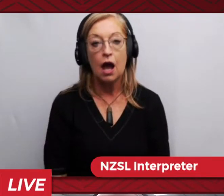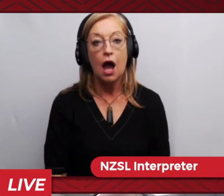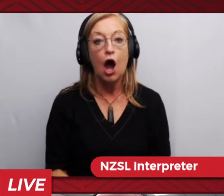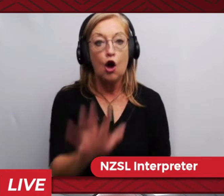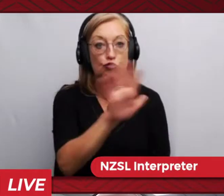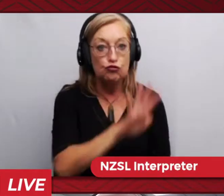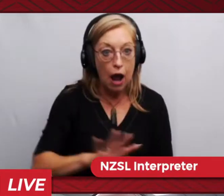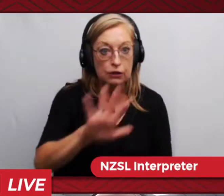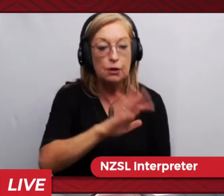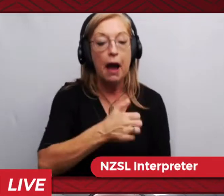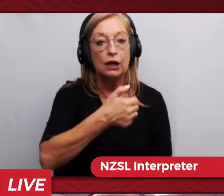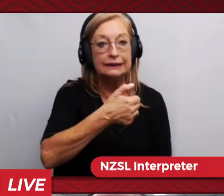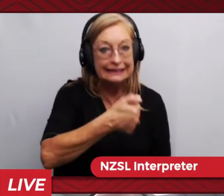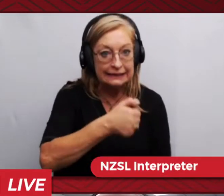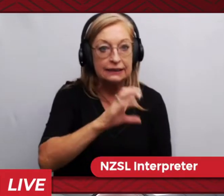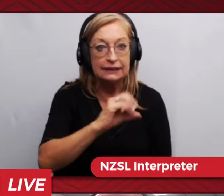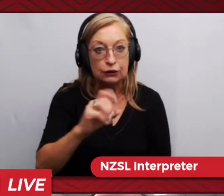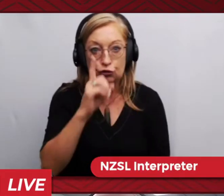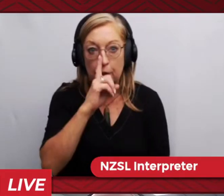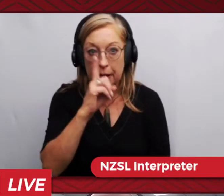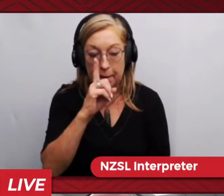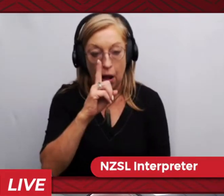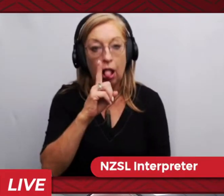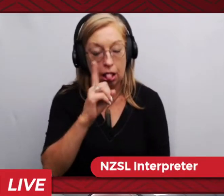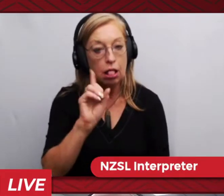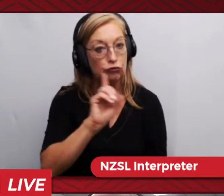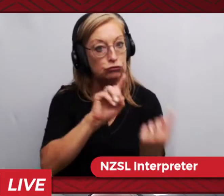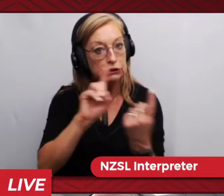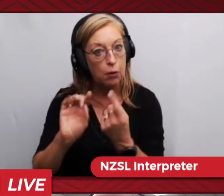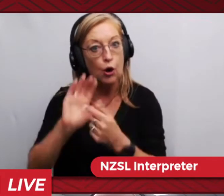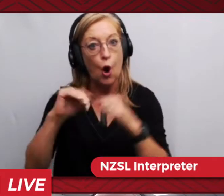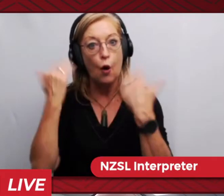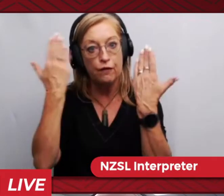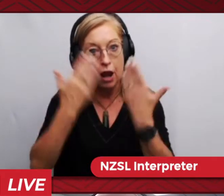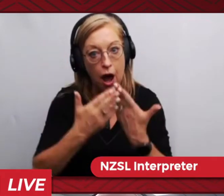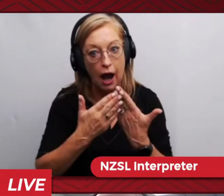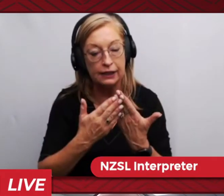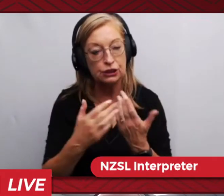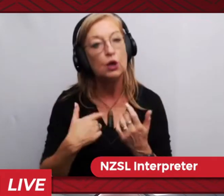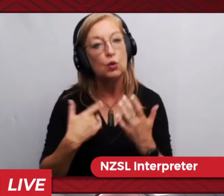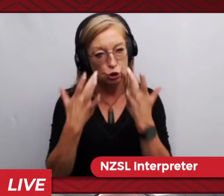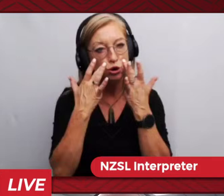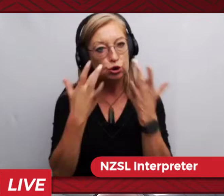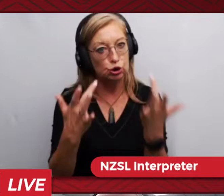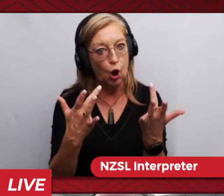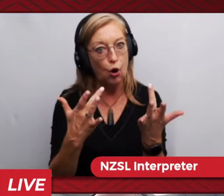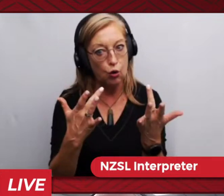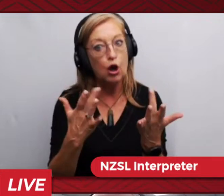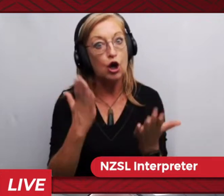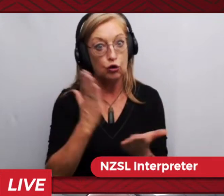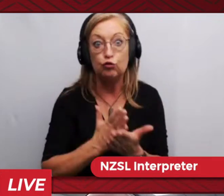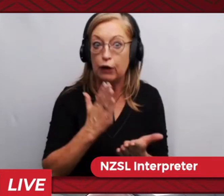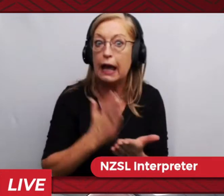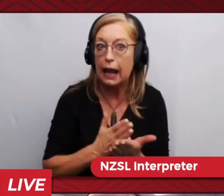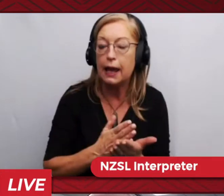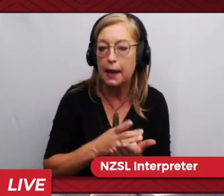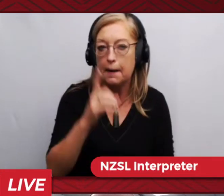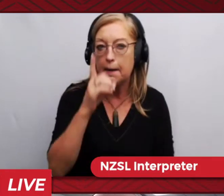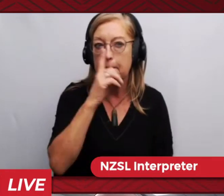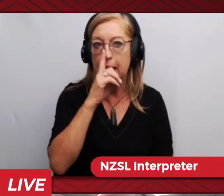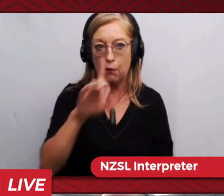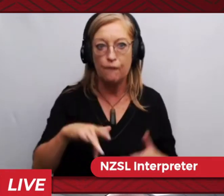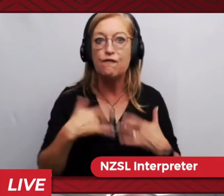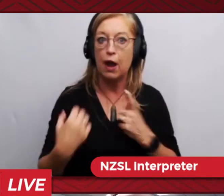600 responses to that survey just overnight, which I think really indicates how many people are feeling the impact